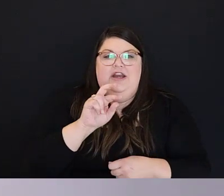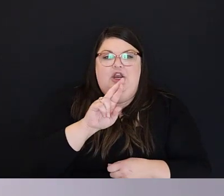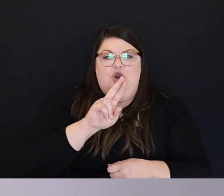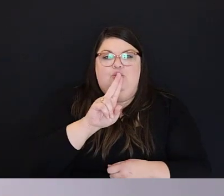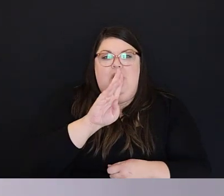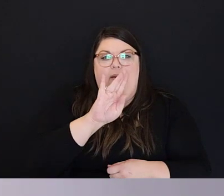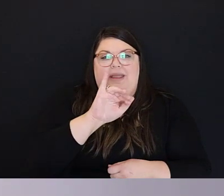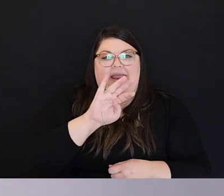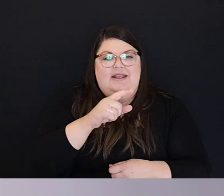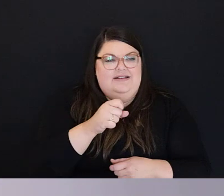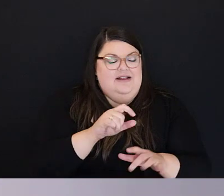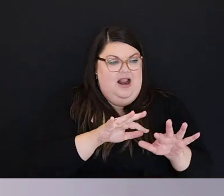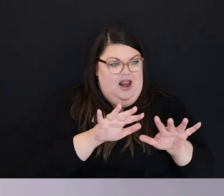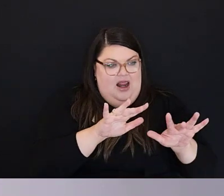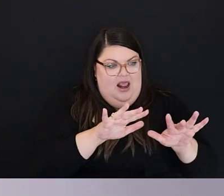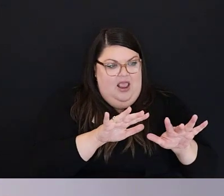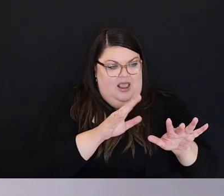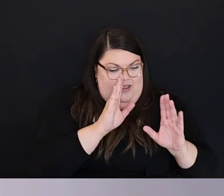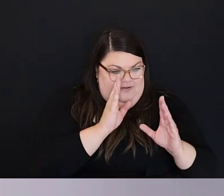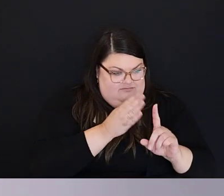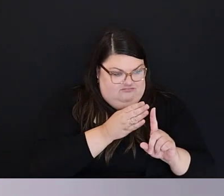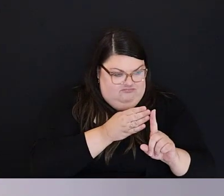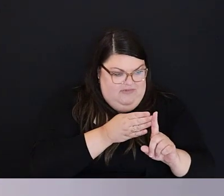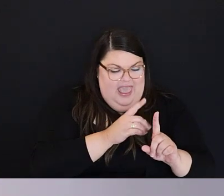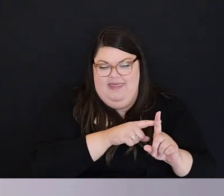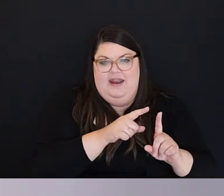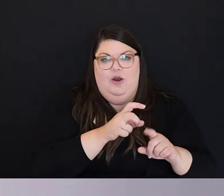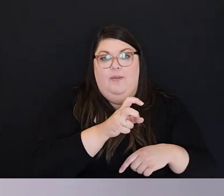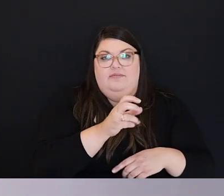it'll pivot and it'll go into a different thing.